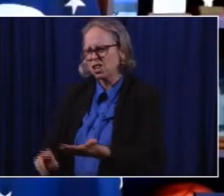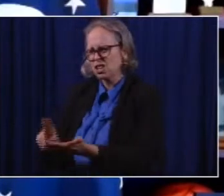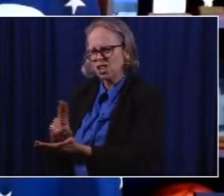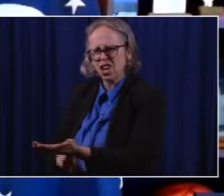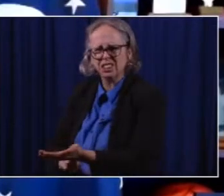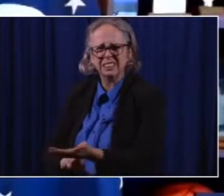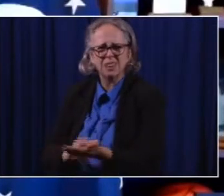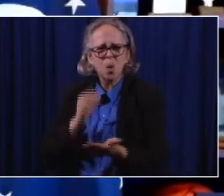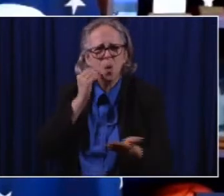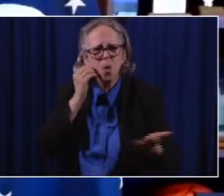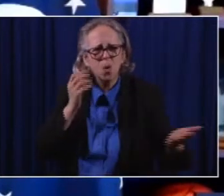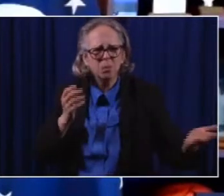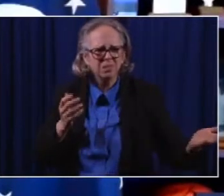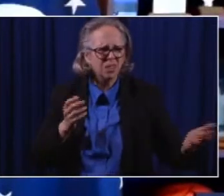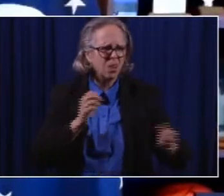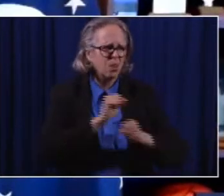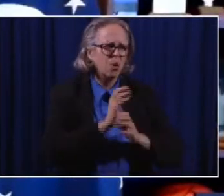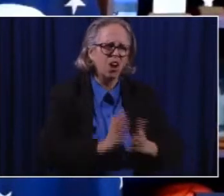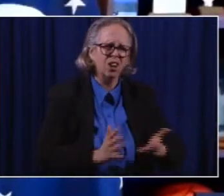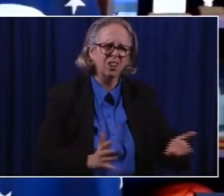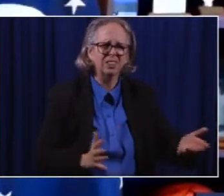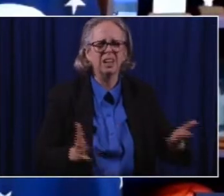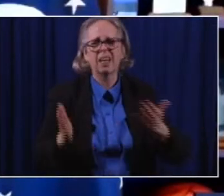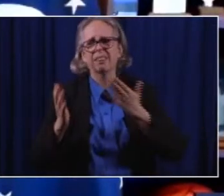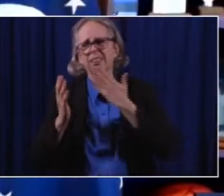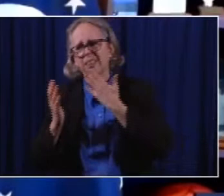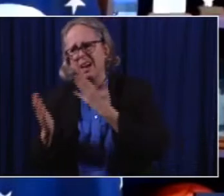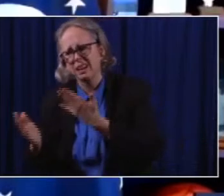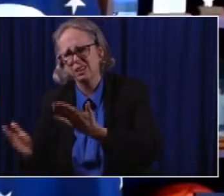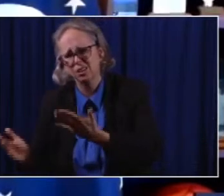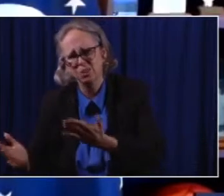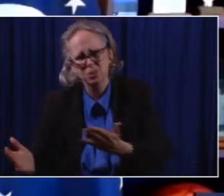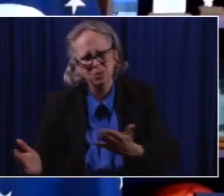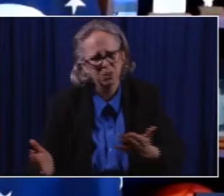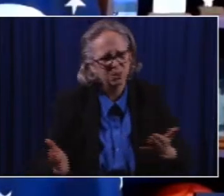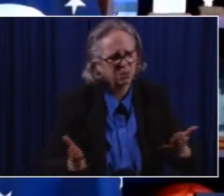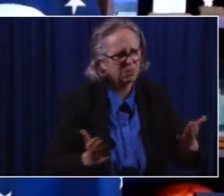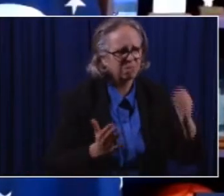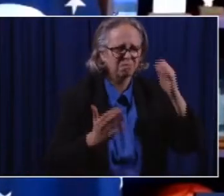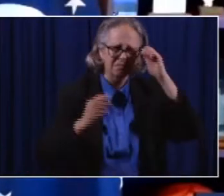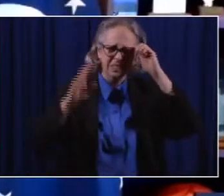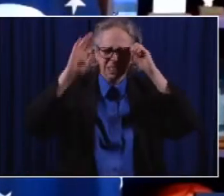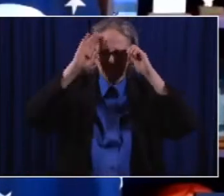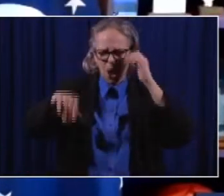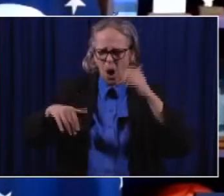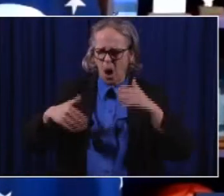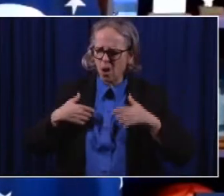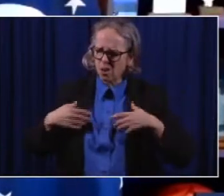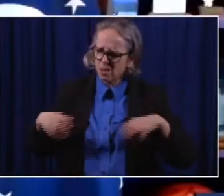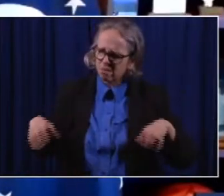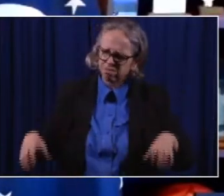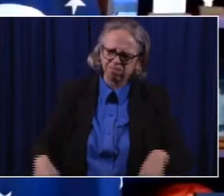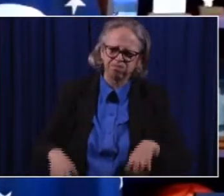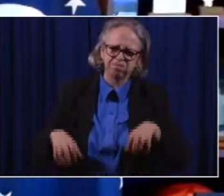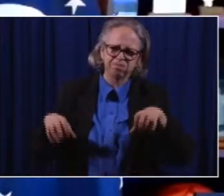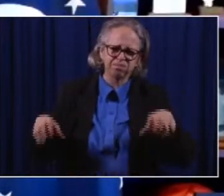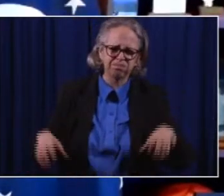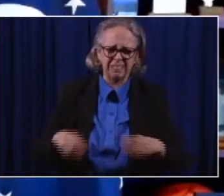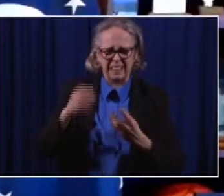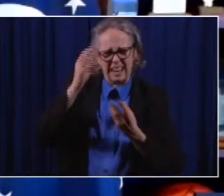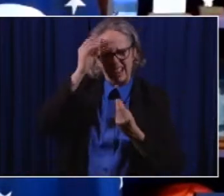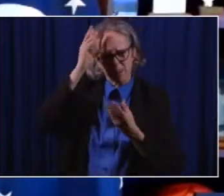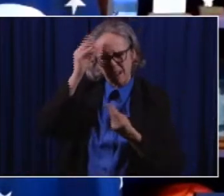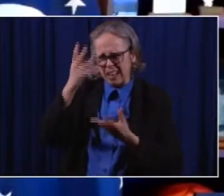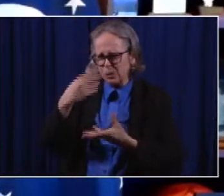deliver information to you, the media, to the public. And even the zip code data and the flu data that